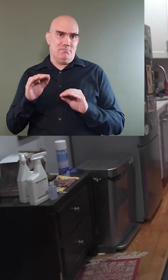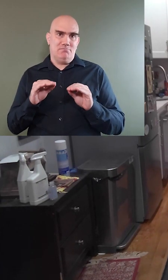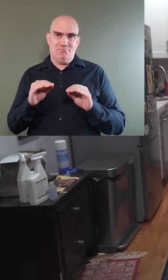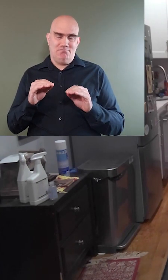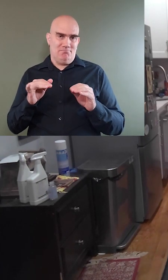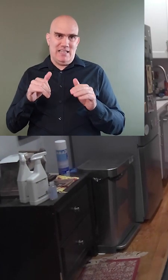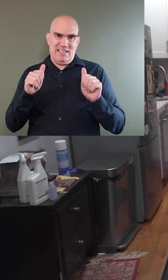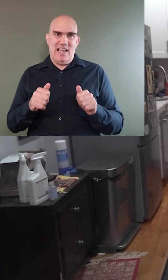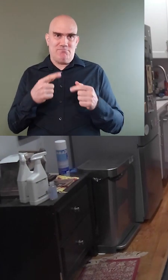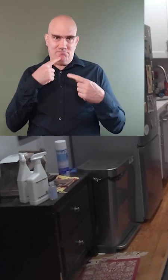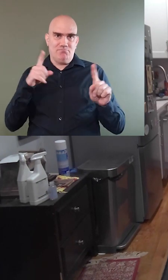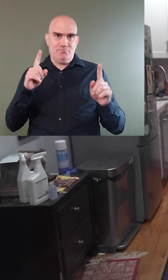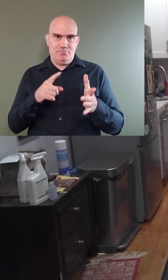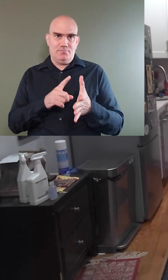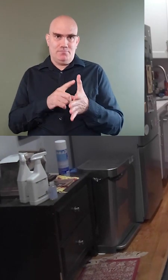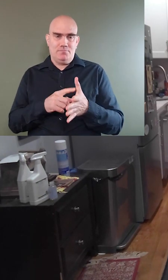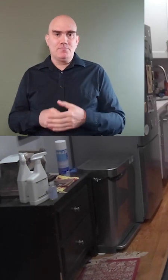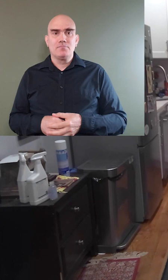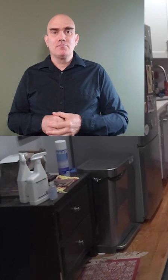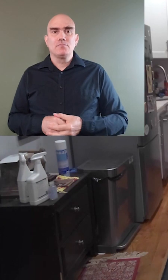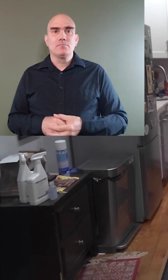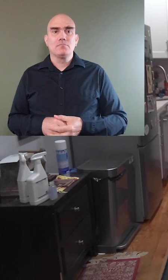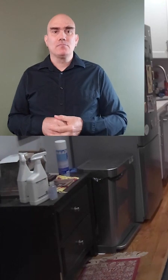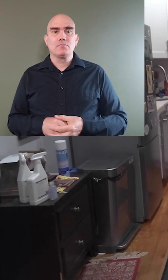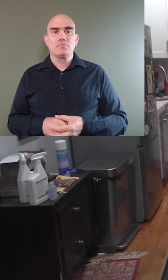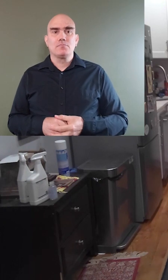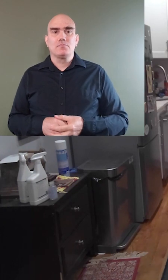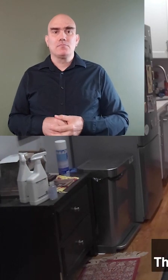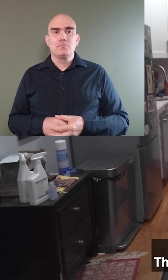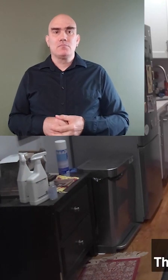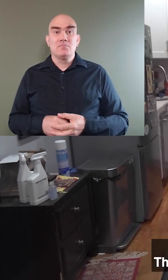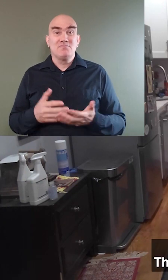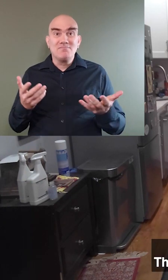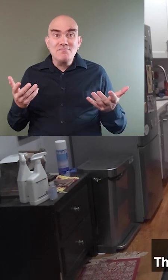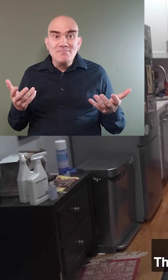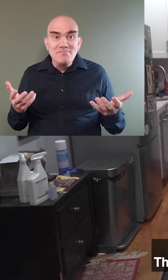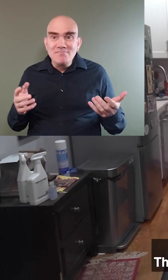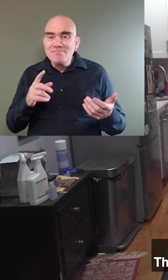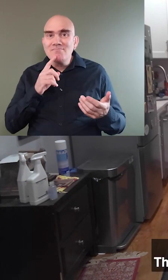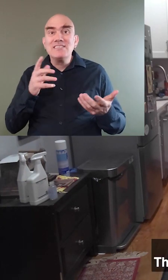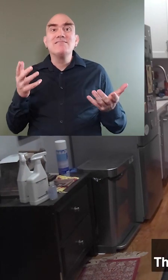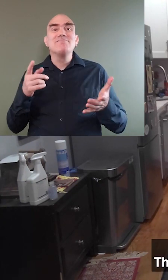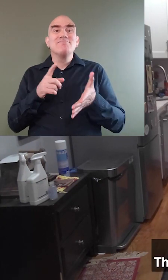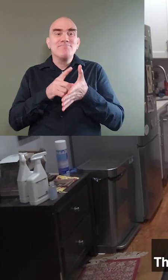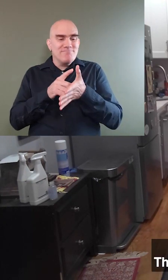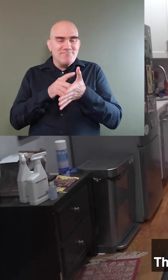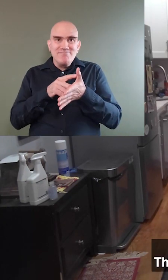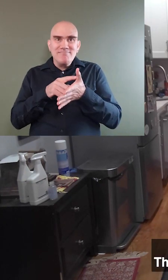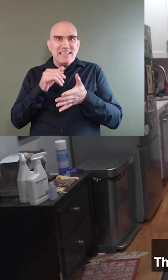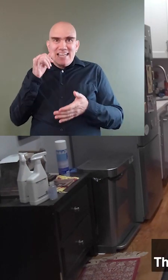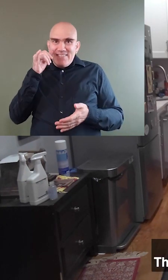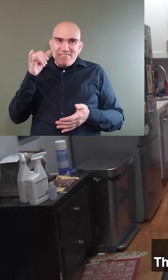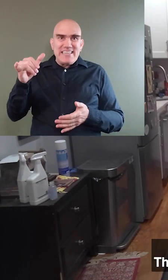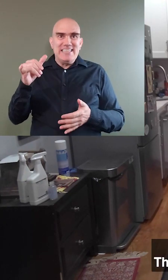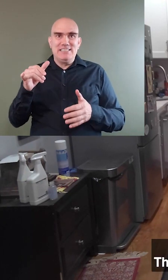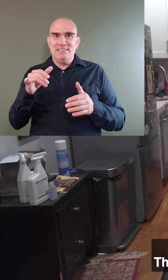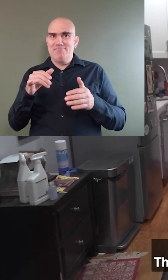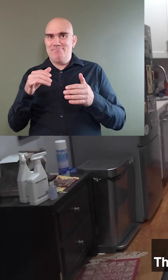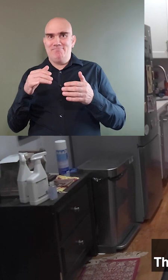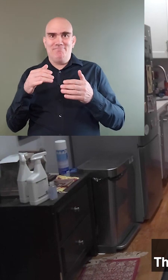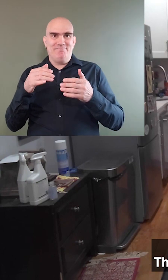of kinds of movements that it can execute. It's wild. Thumb,